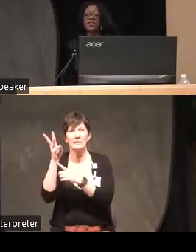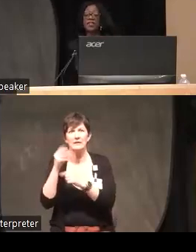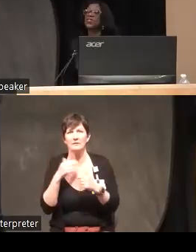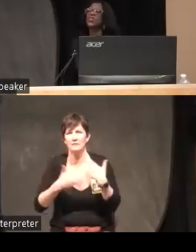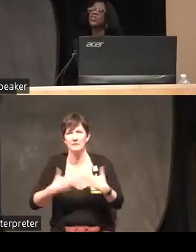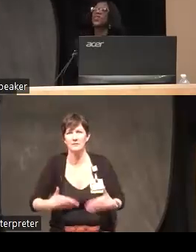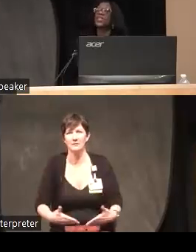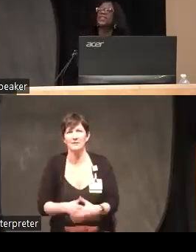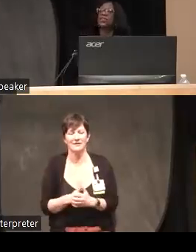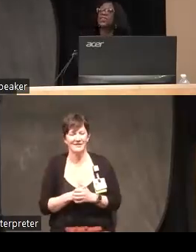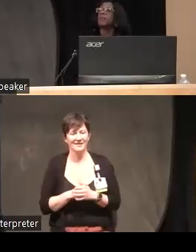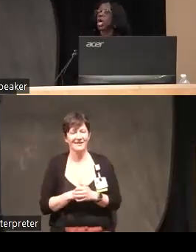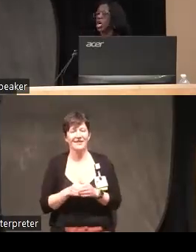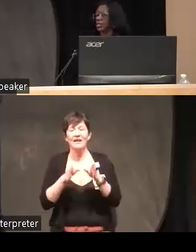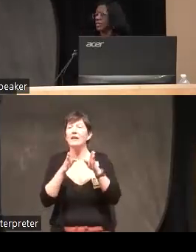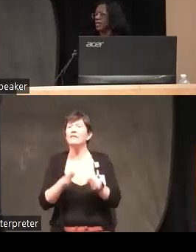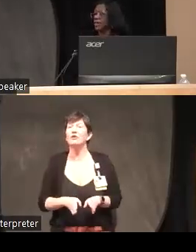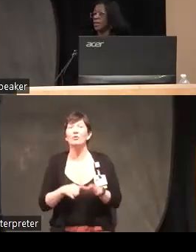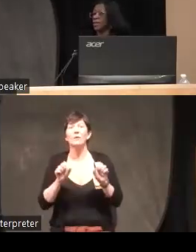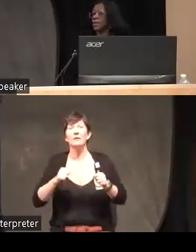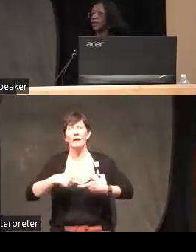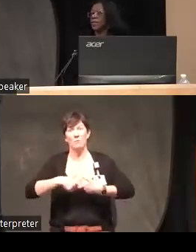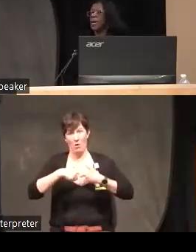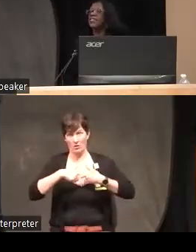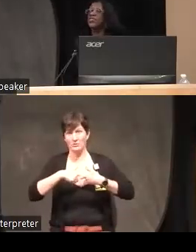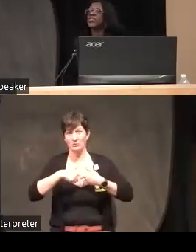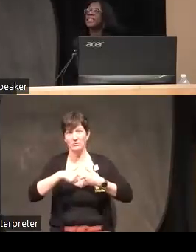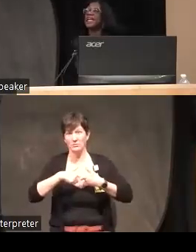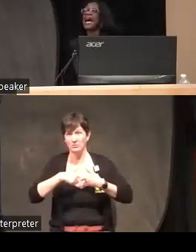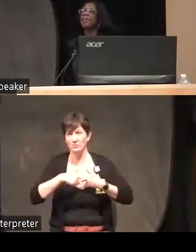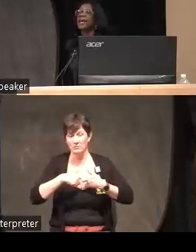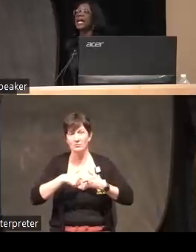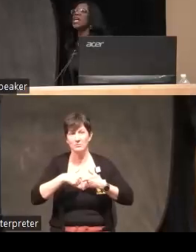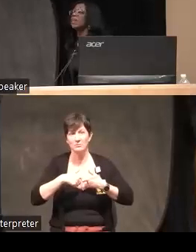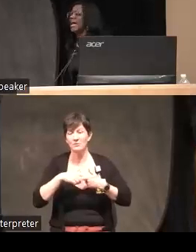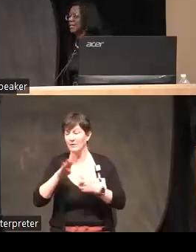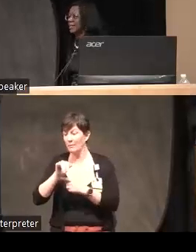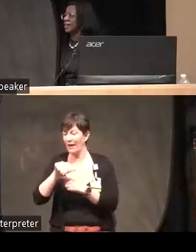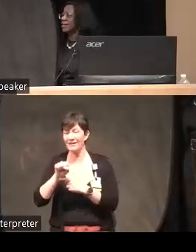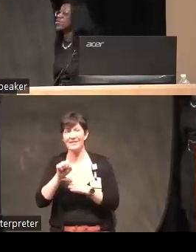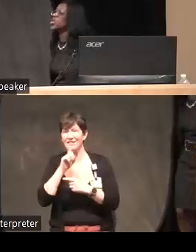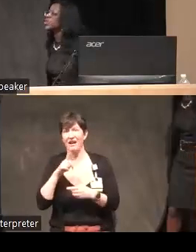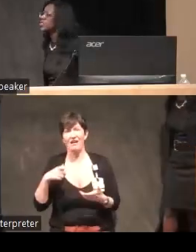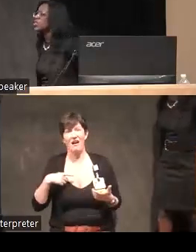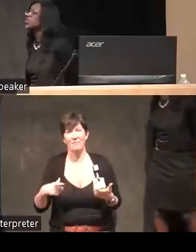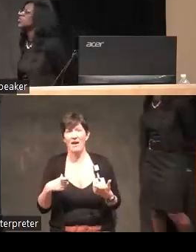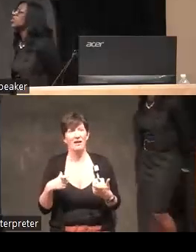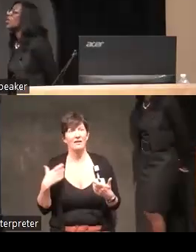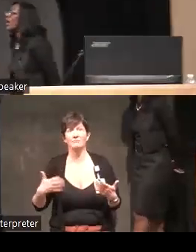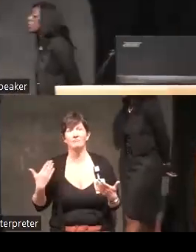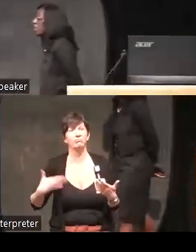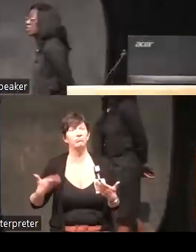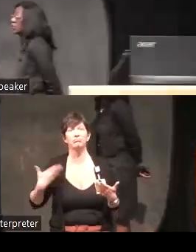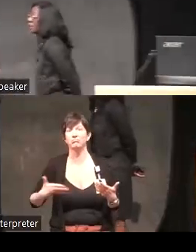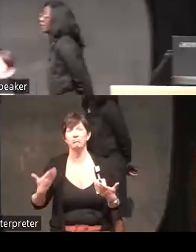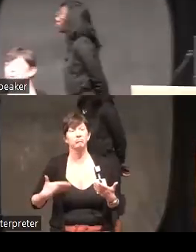the interventions? First of all, individuals can pause. Biases are something that operate automatically. It's the heuristic you use when you are